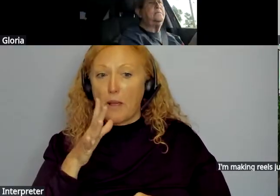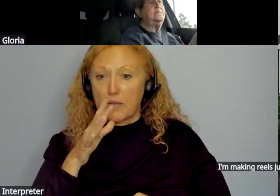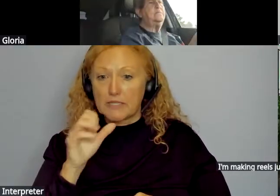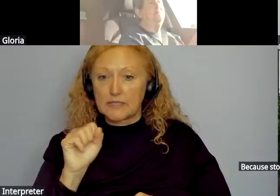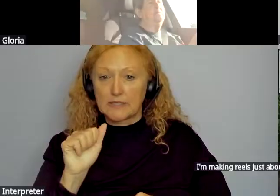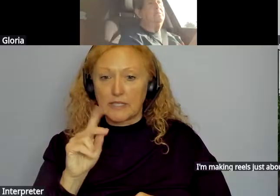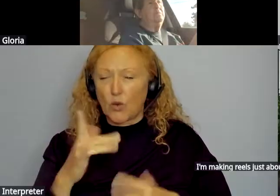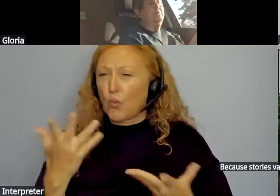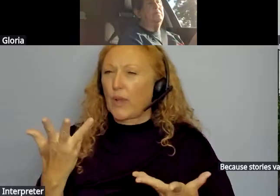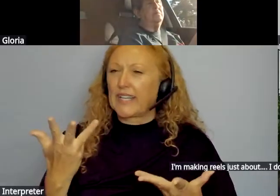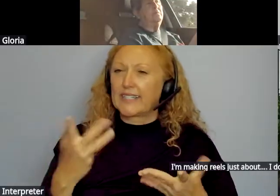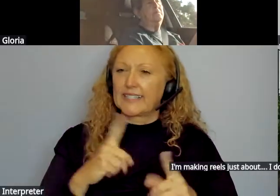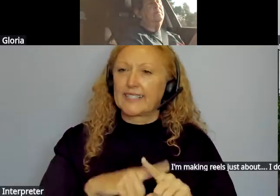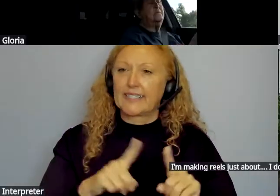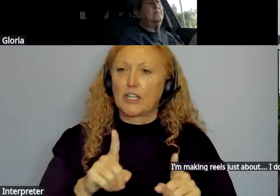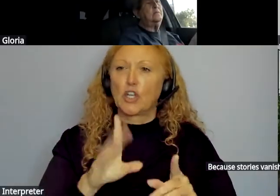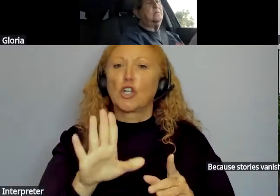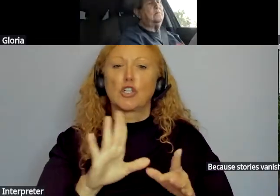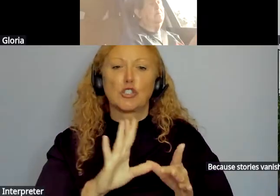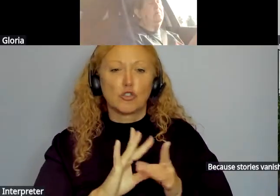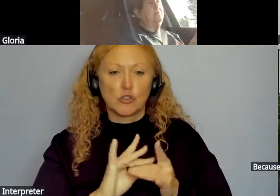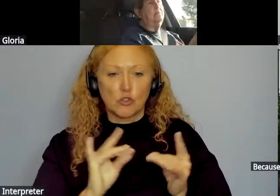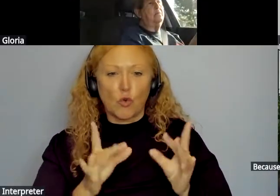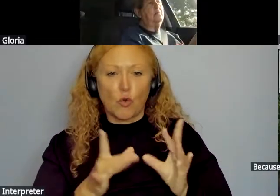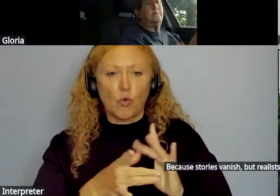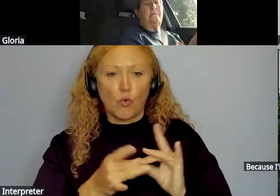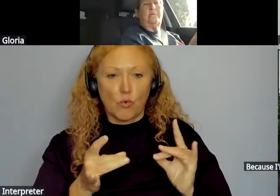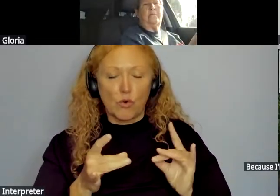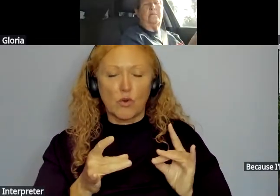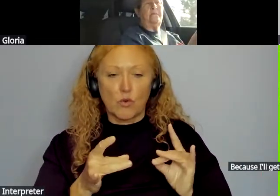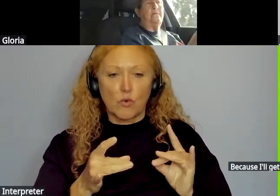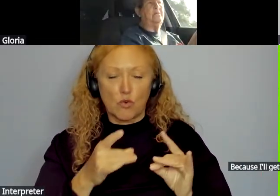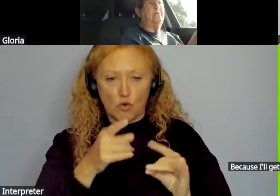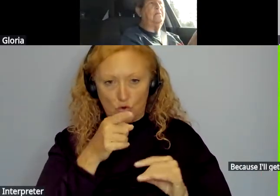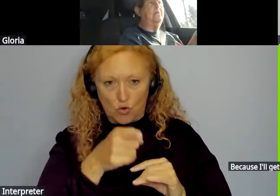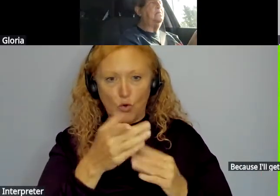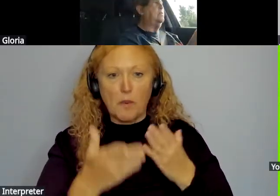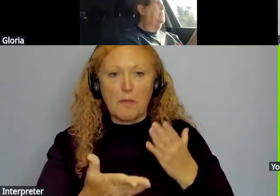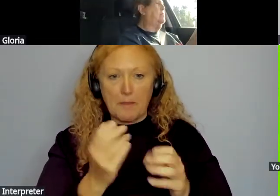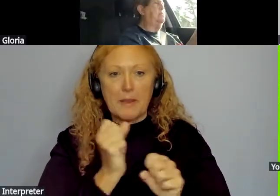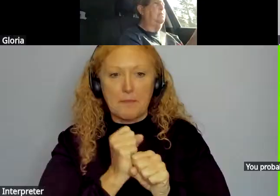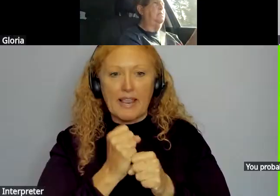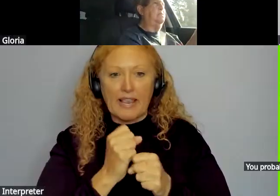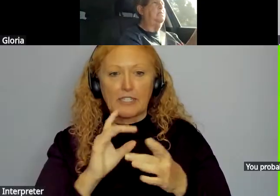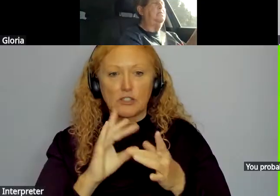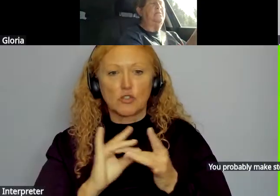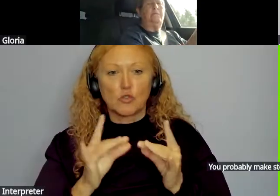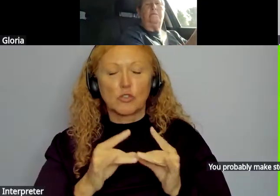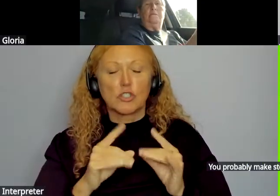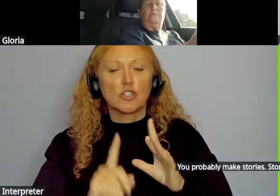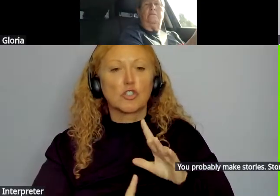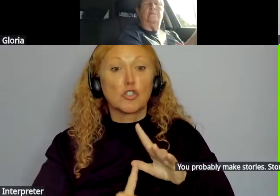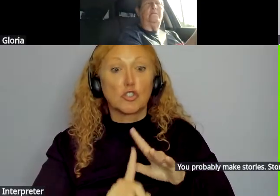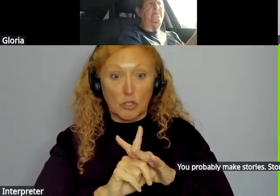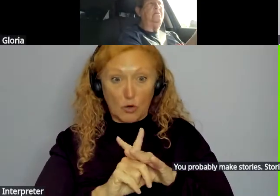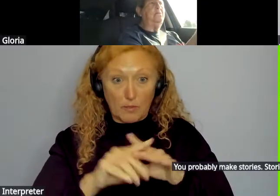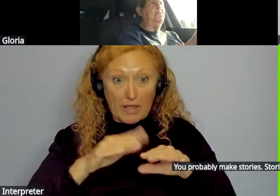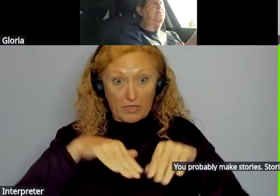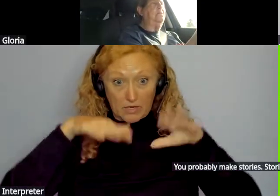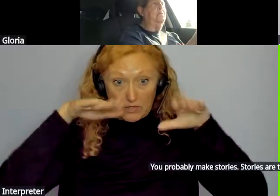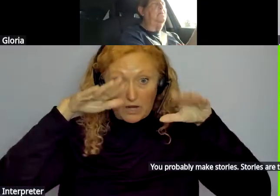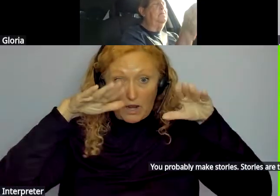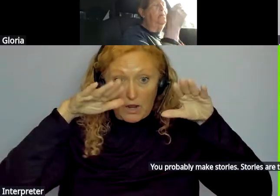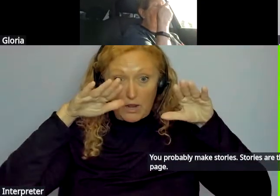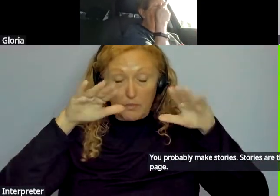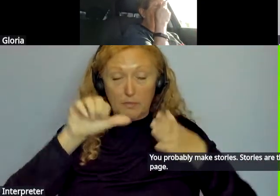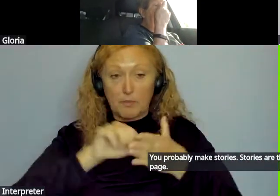reels difference. Because stories are the ones that I'll hit story. you probably make stories. Stories are the ones that show up at the top of the page, like